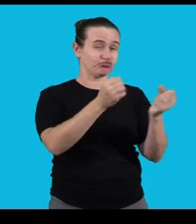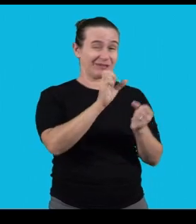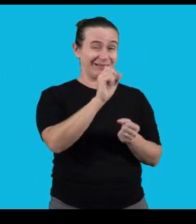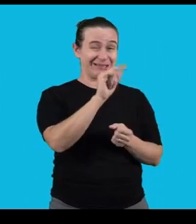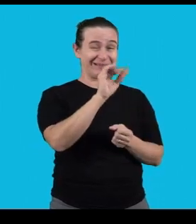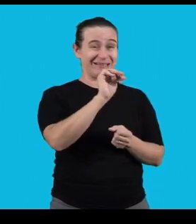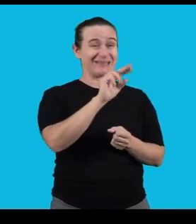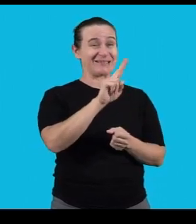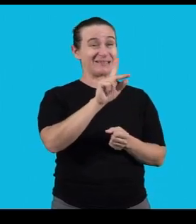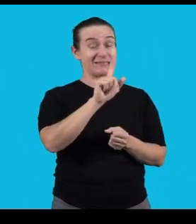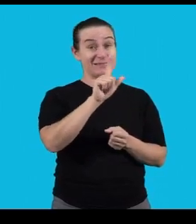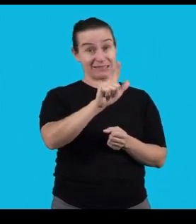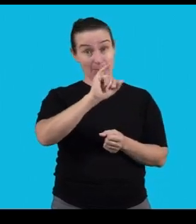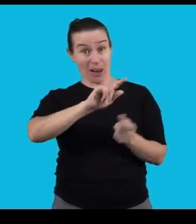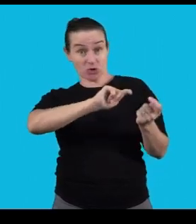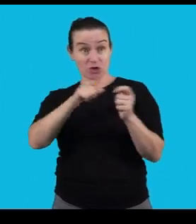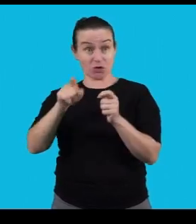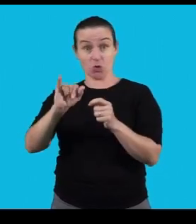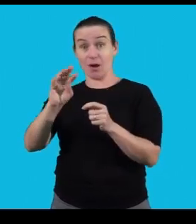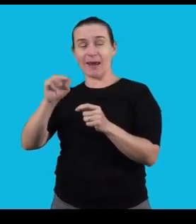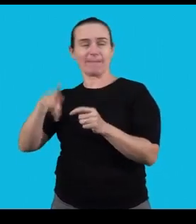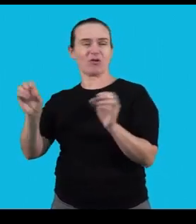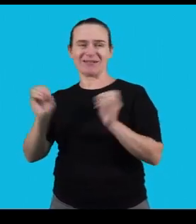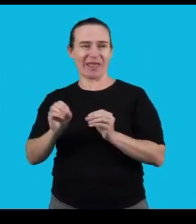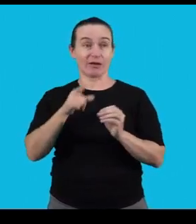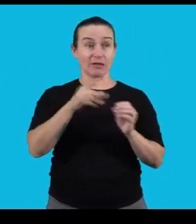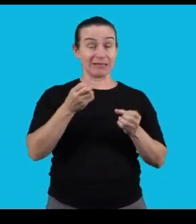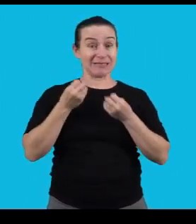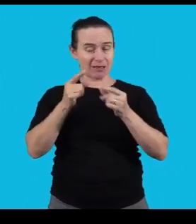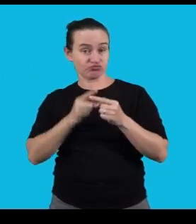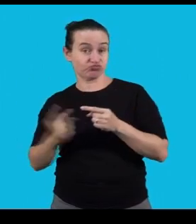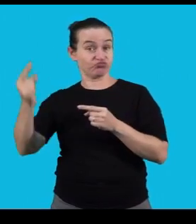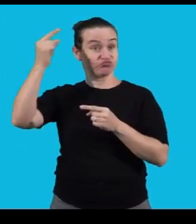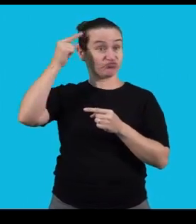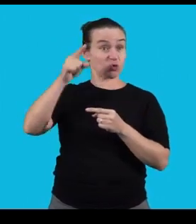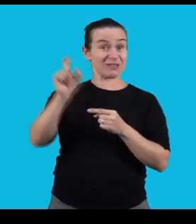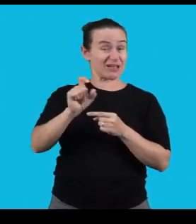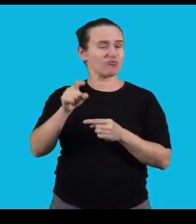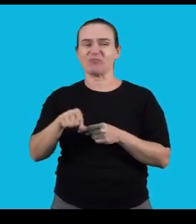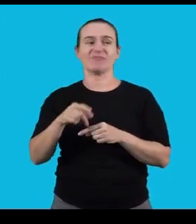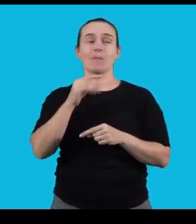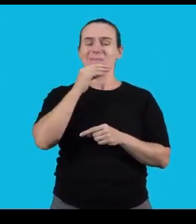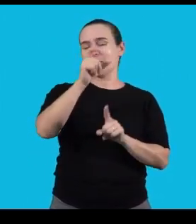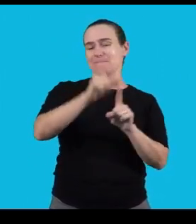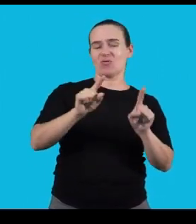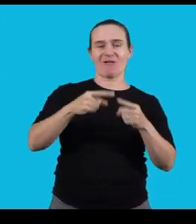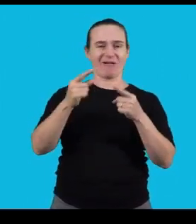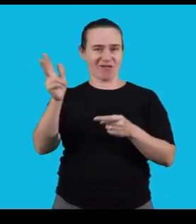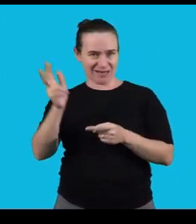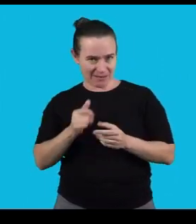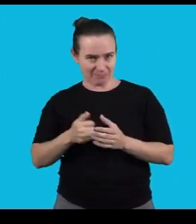No stimulus is converted into an impulse. No impulses are sent to the cerebrum, so the person cannot hear.